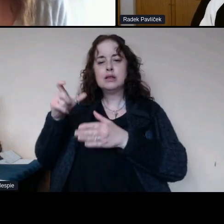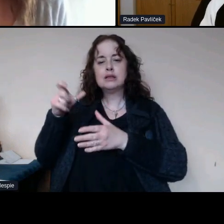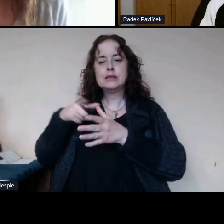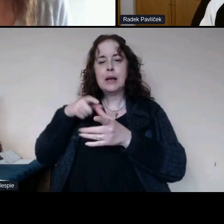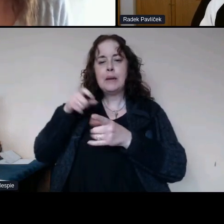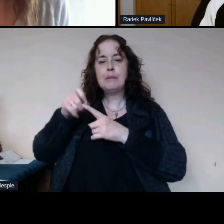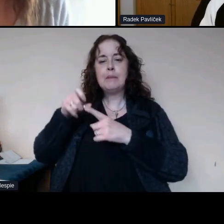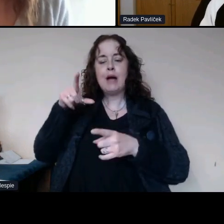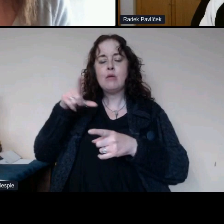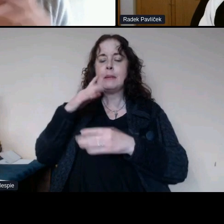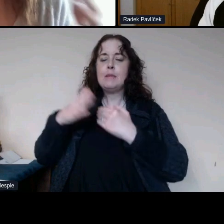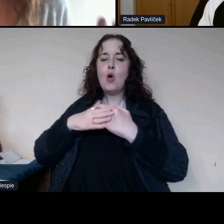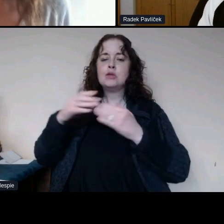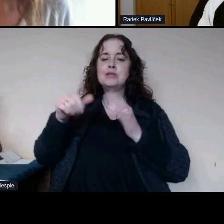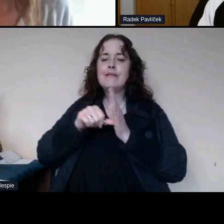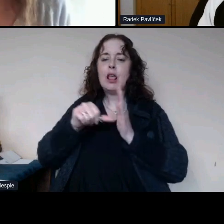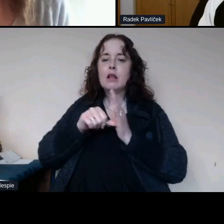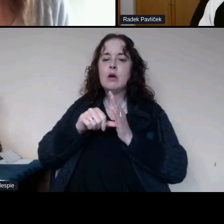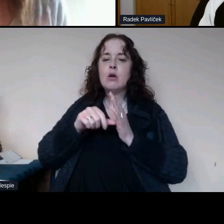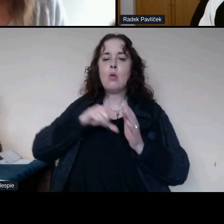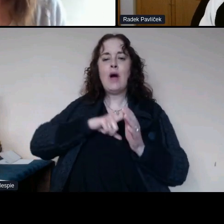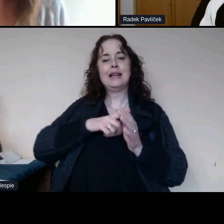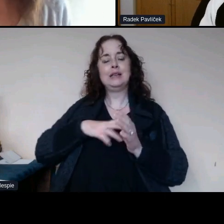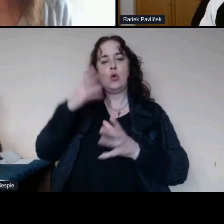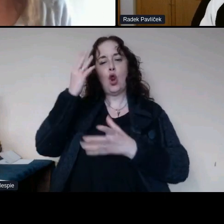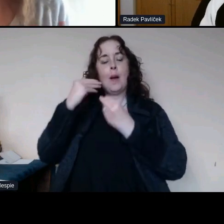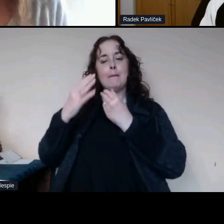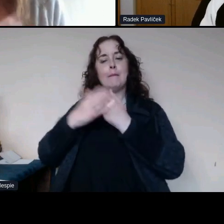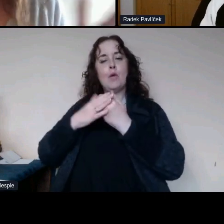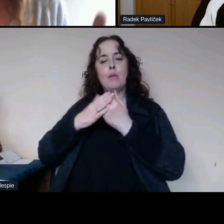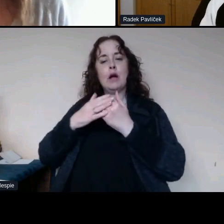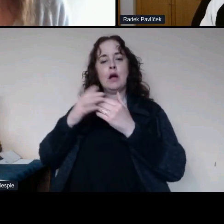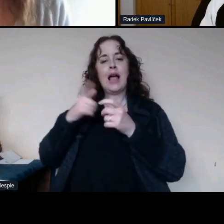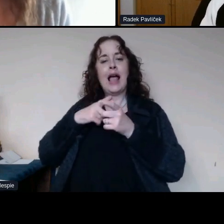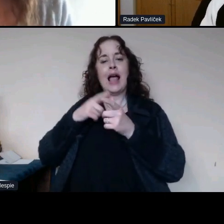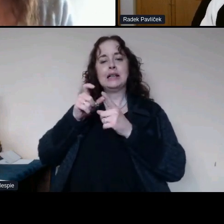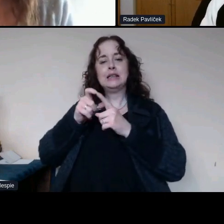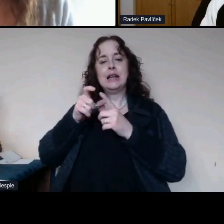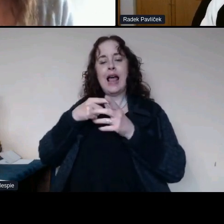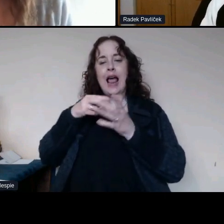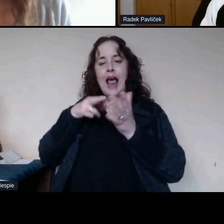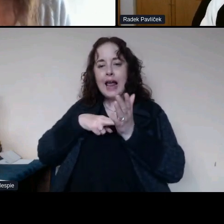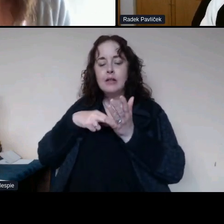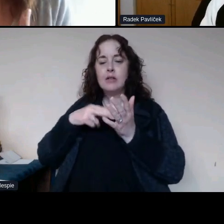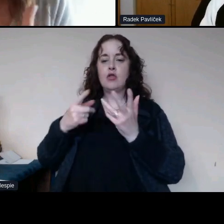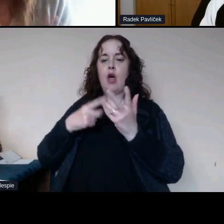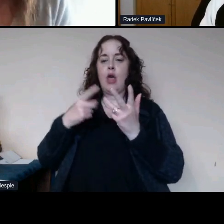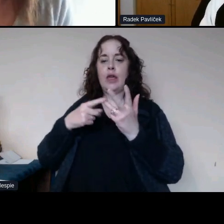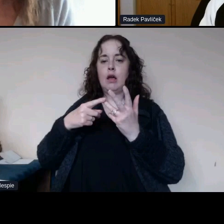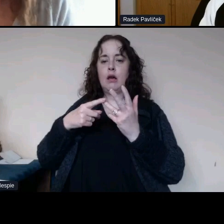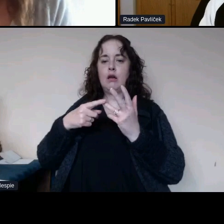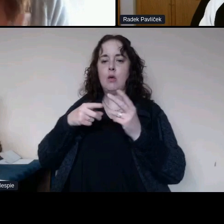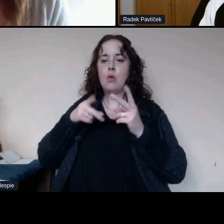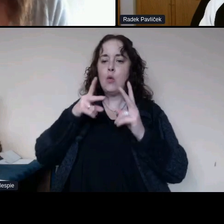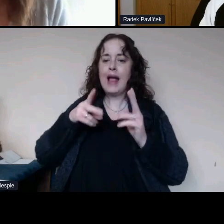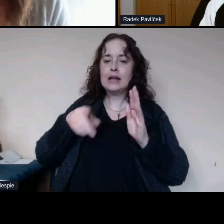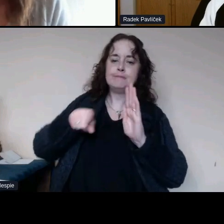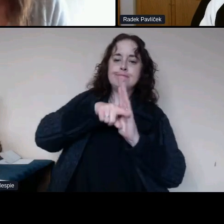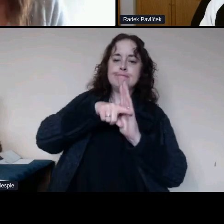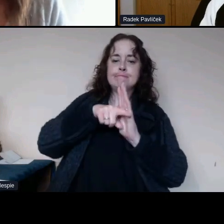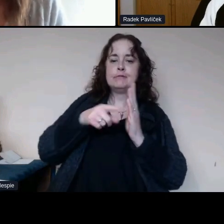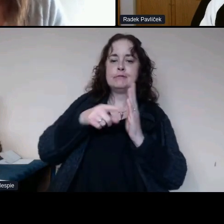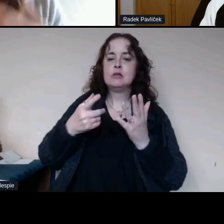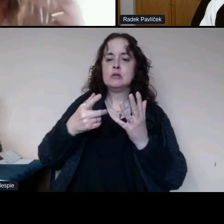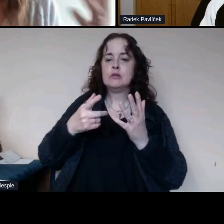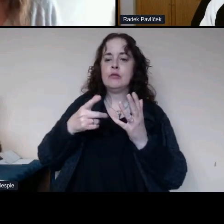difficult because you would need to learn more about ADA and many different ways of approaching and the social model and